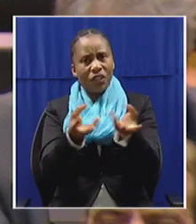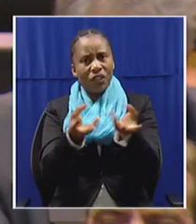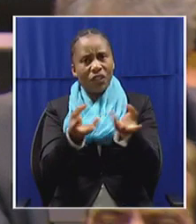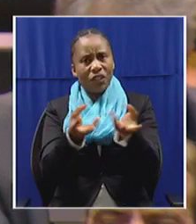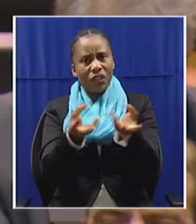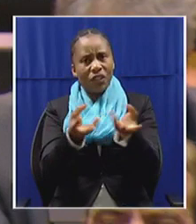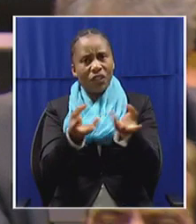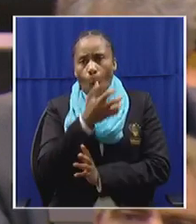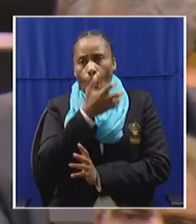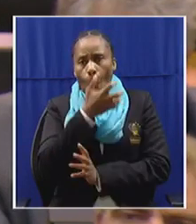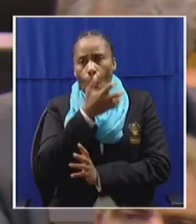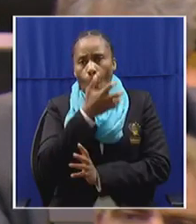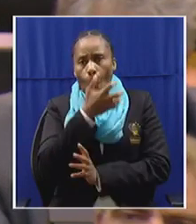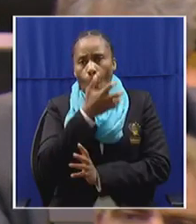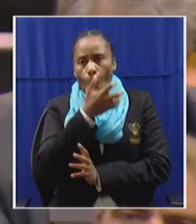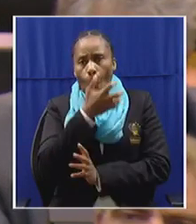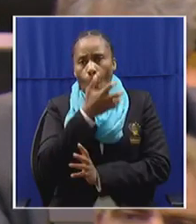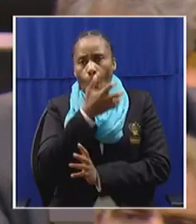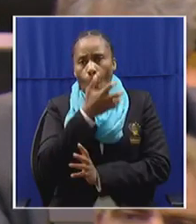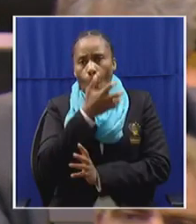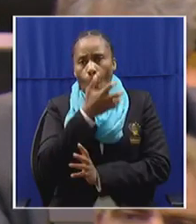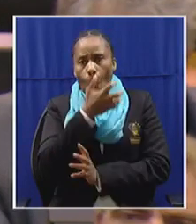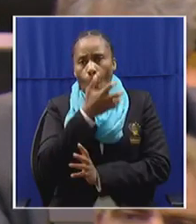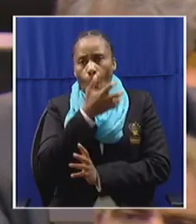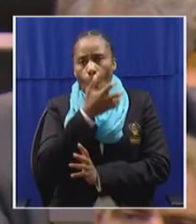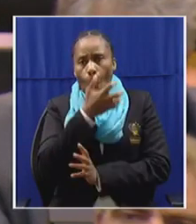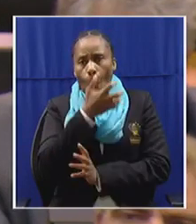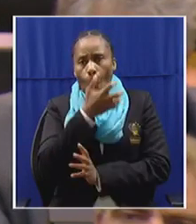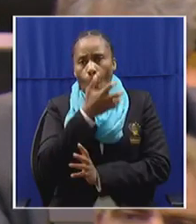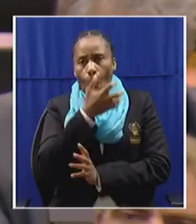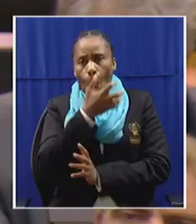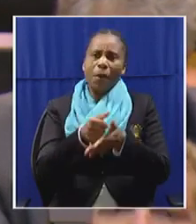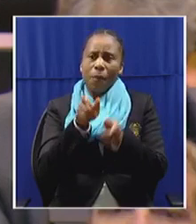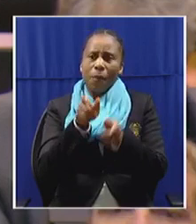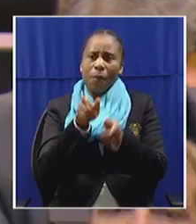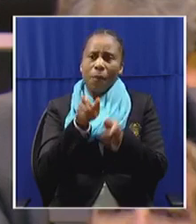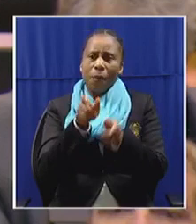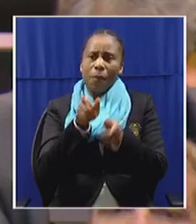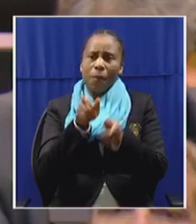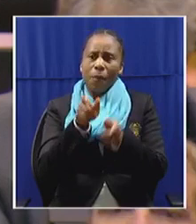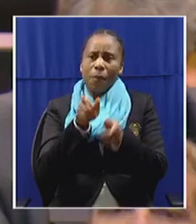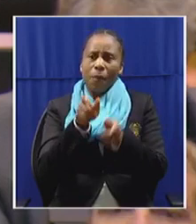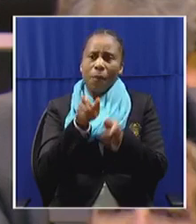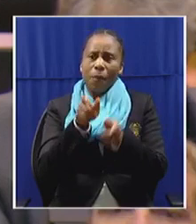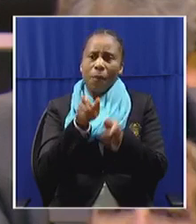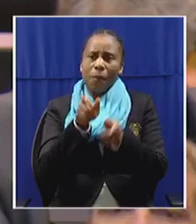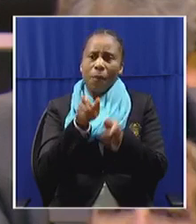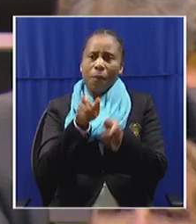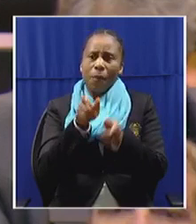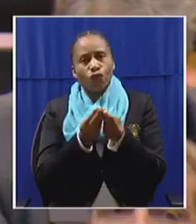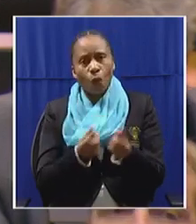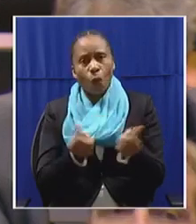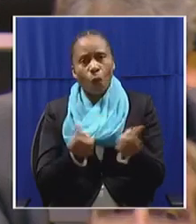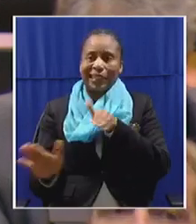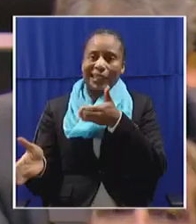by your government to provide immediate relief to the people of Mafube and solve this total shutdown, as